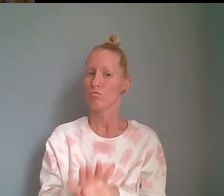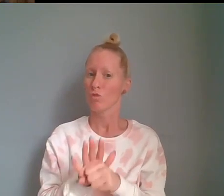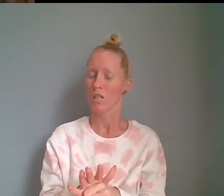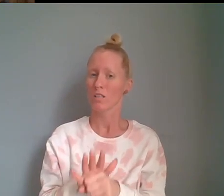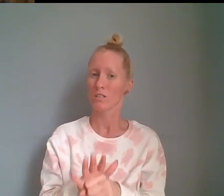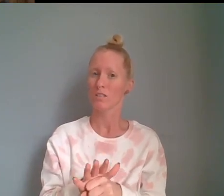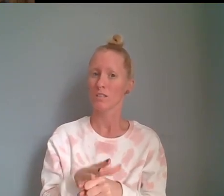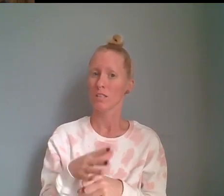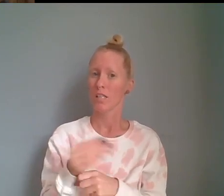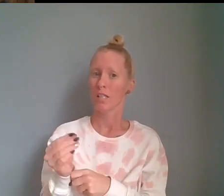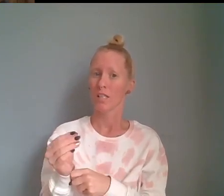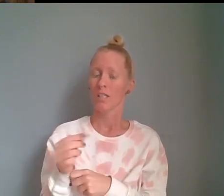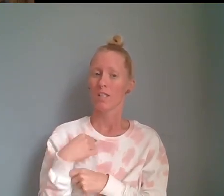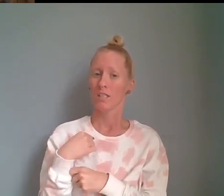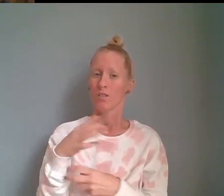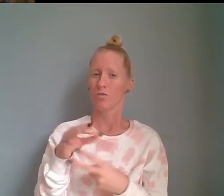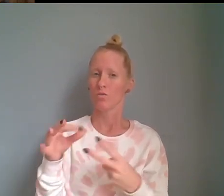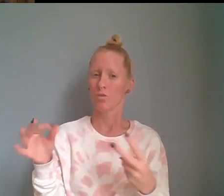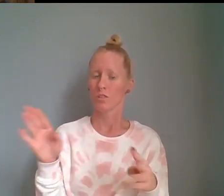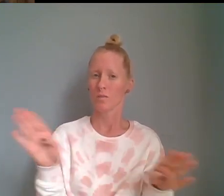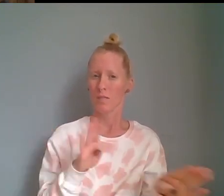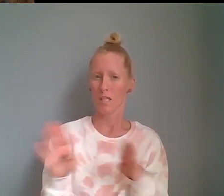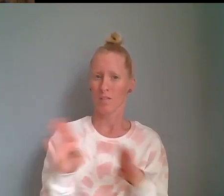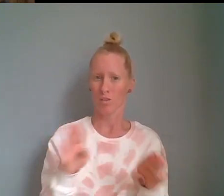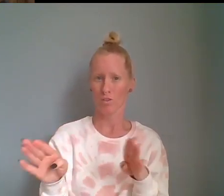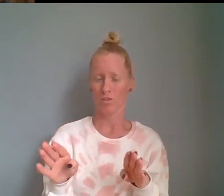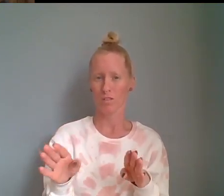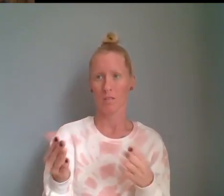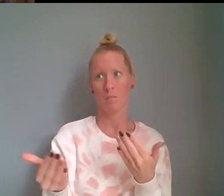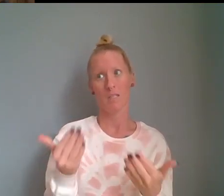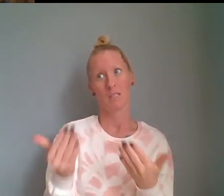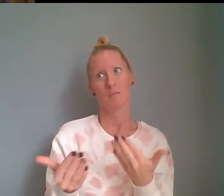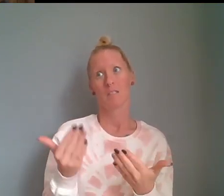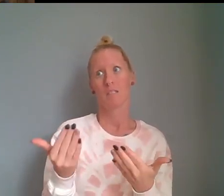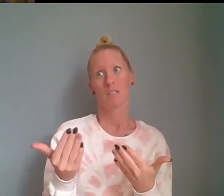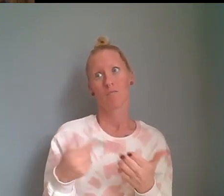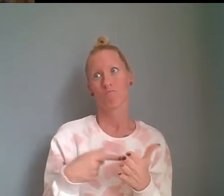and in sort of the choice of behaviors. And it may be that